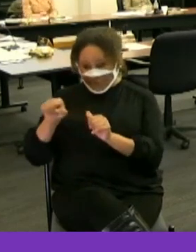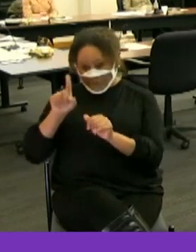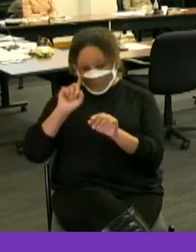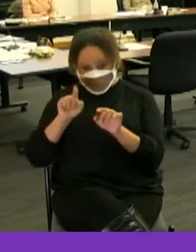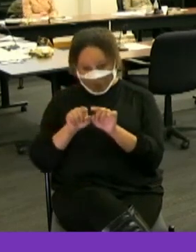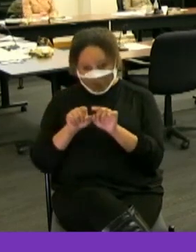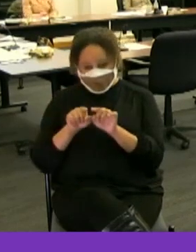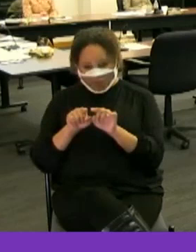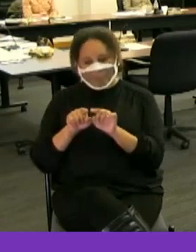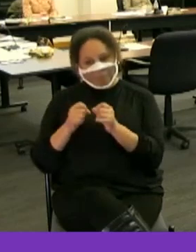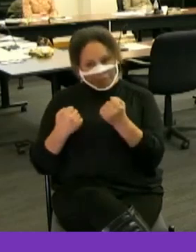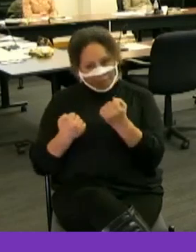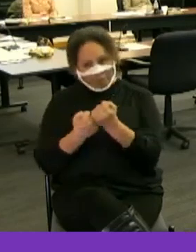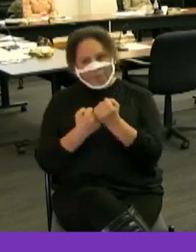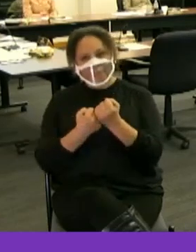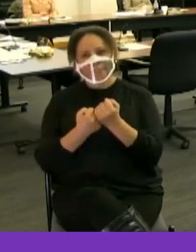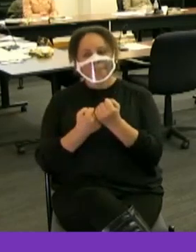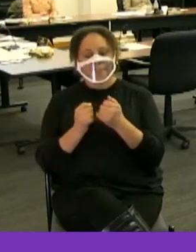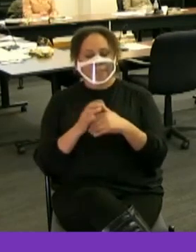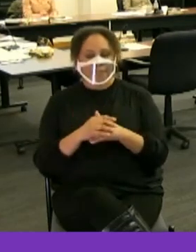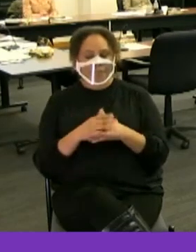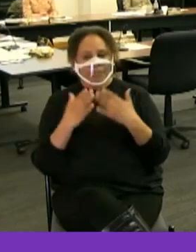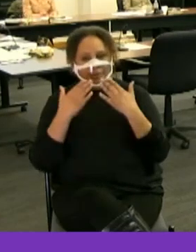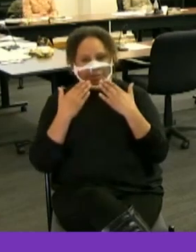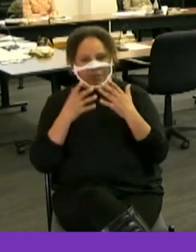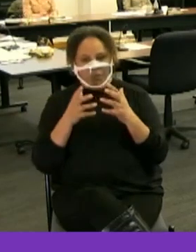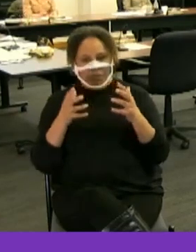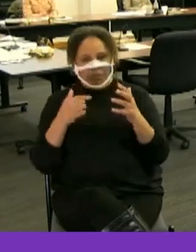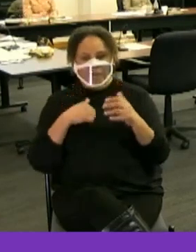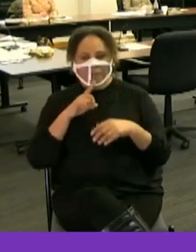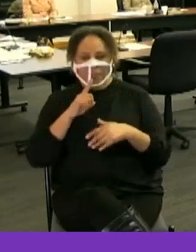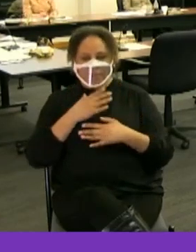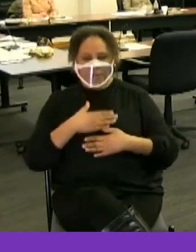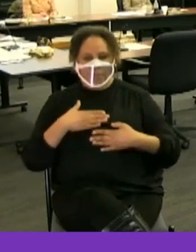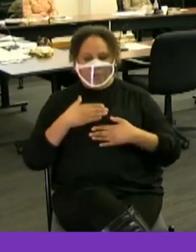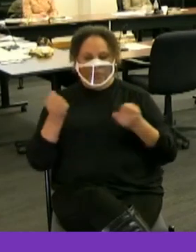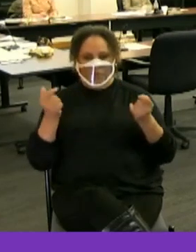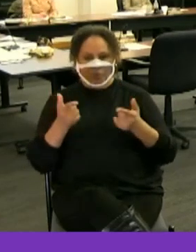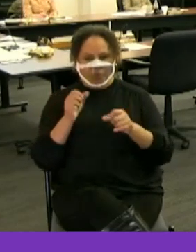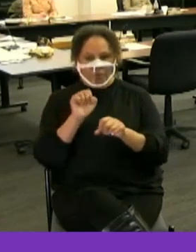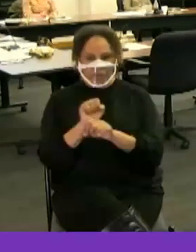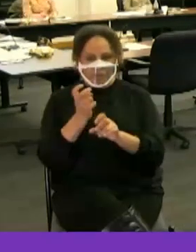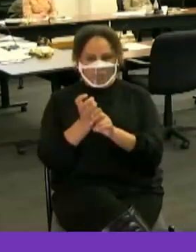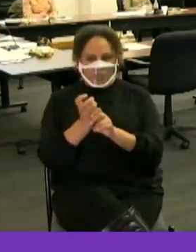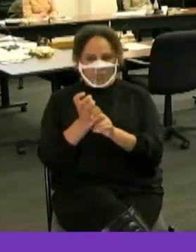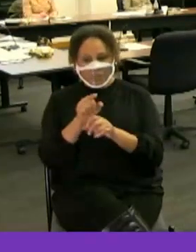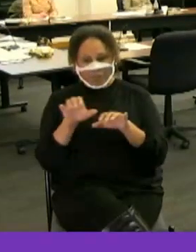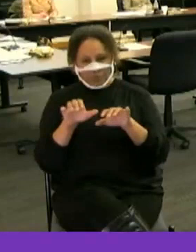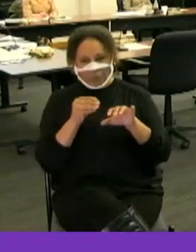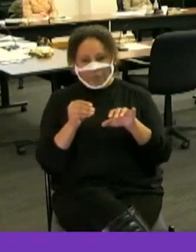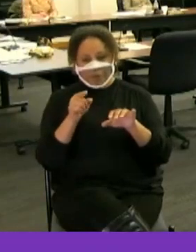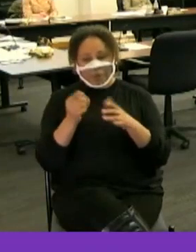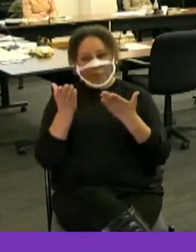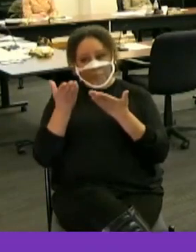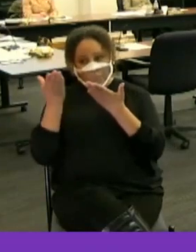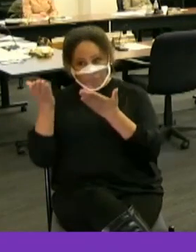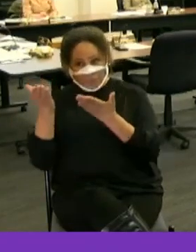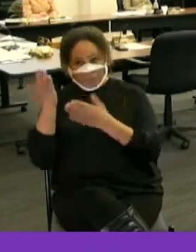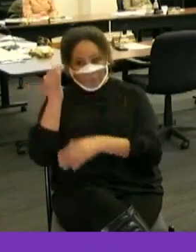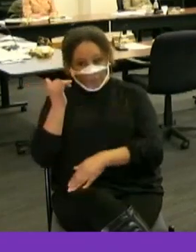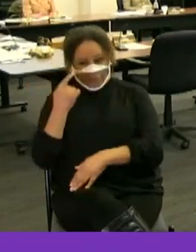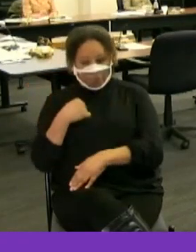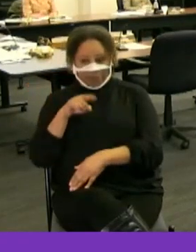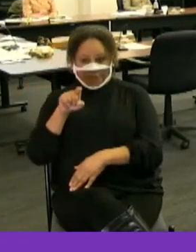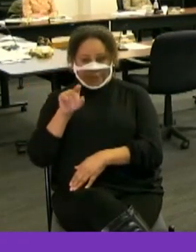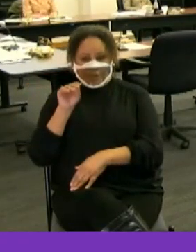and they were in favor. Thank you so much. I really appreciate all the hard work that you do and that you do bring these things, because we really